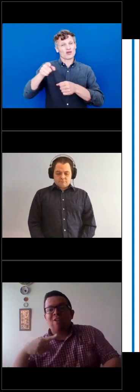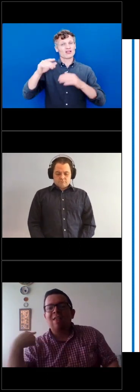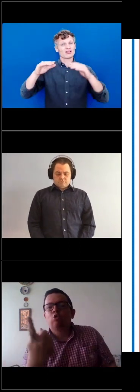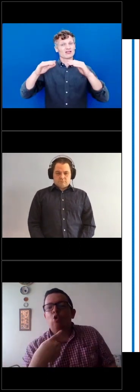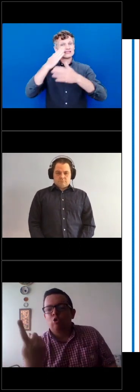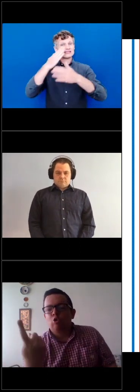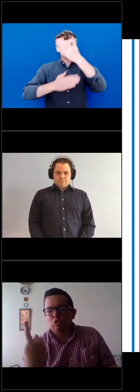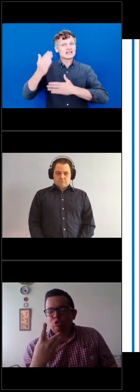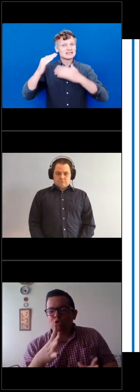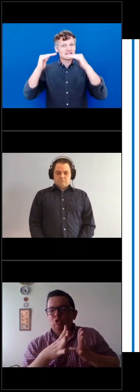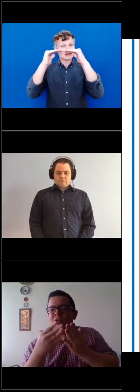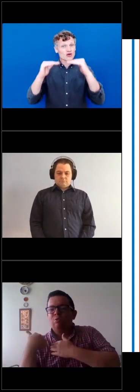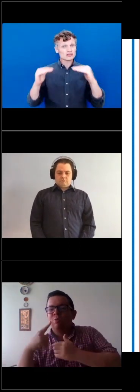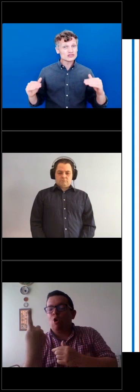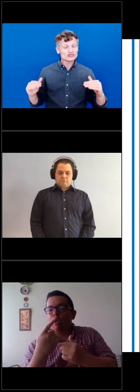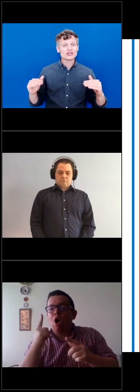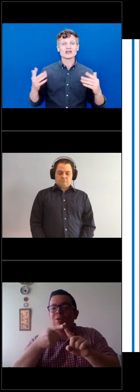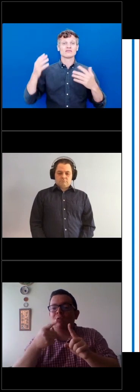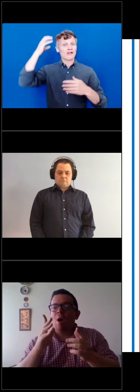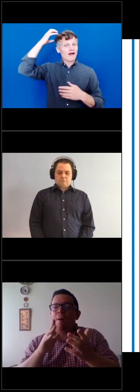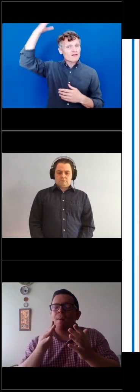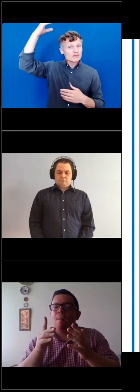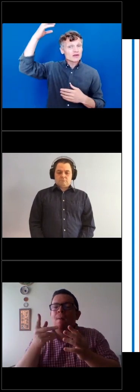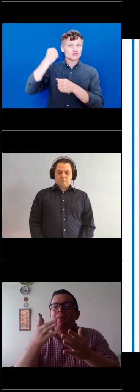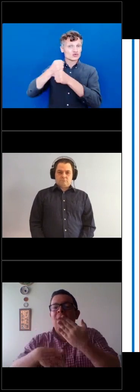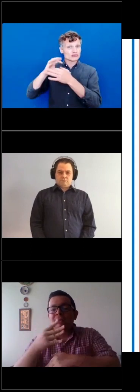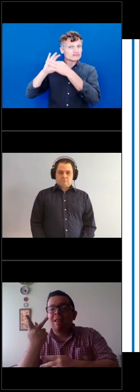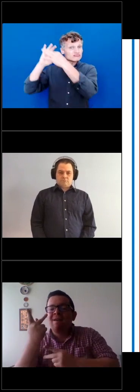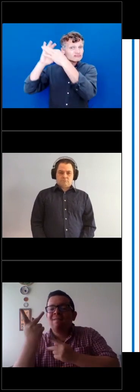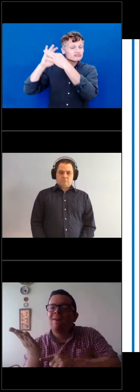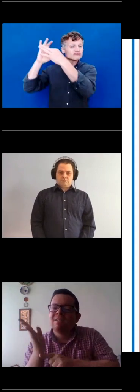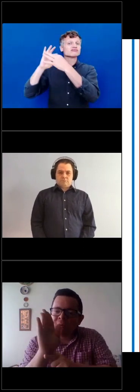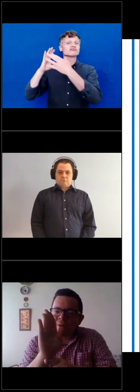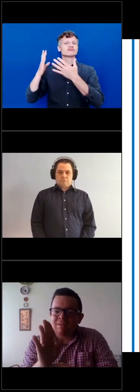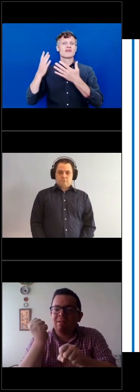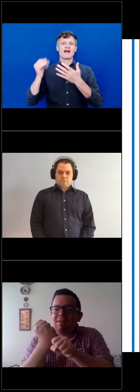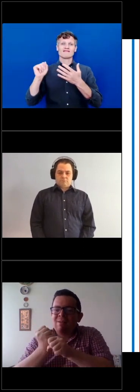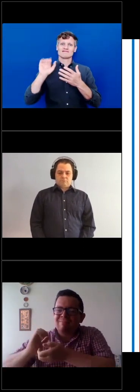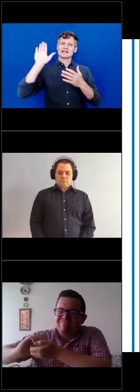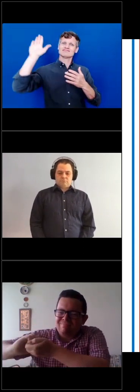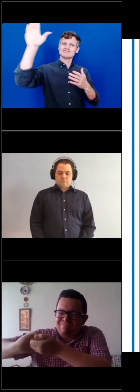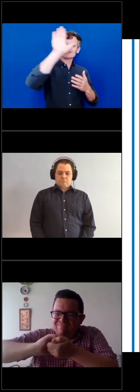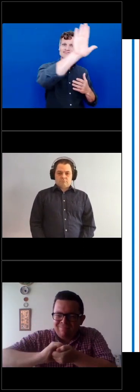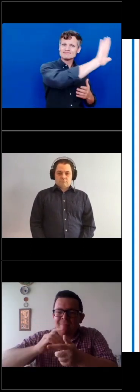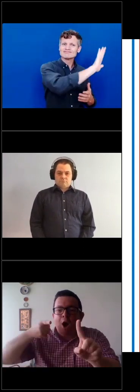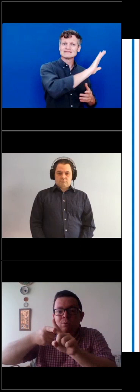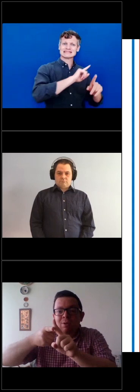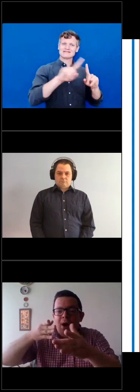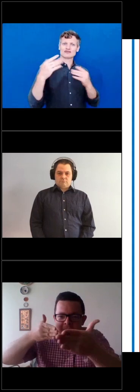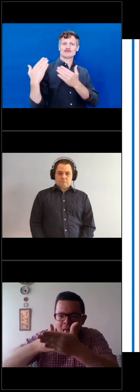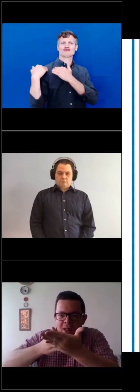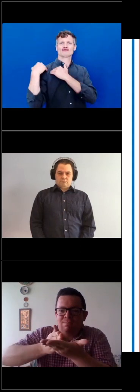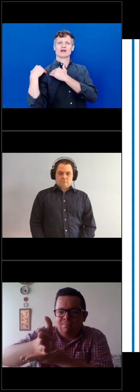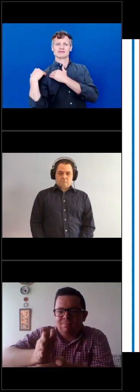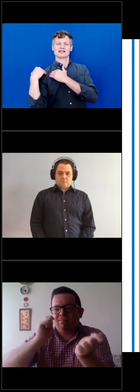in order to have the responsibility of each sector, each community, or each